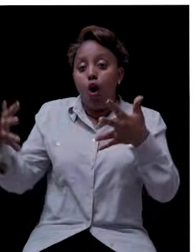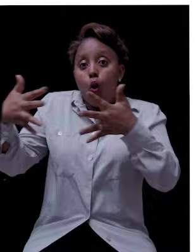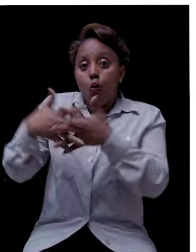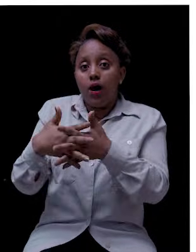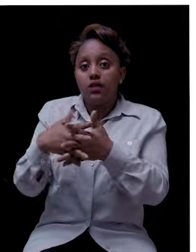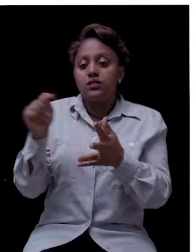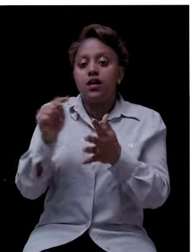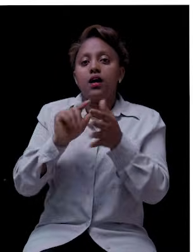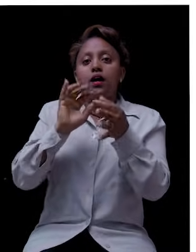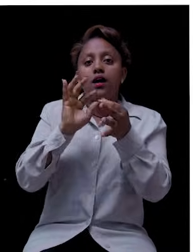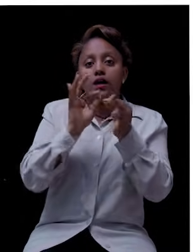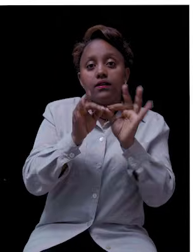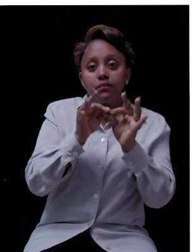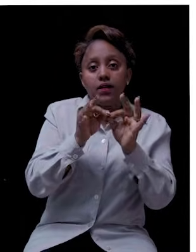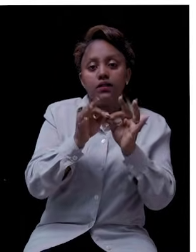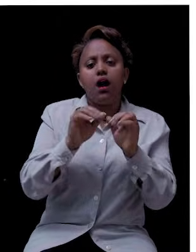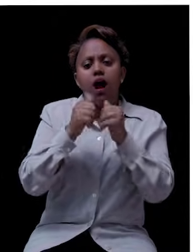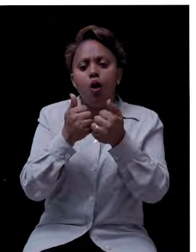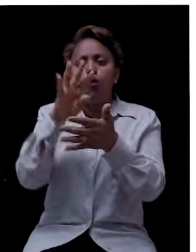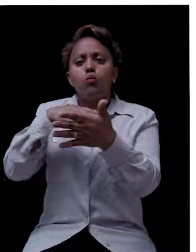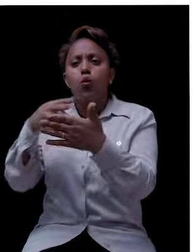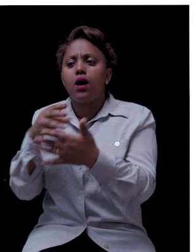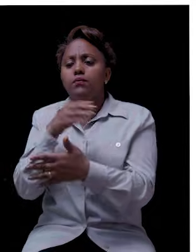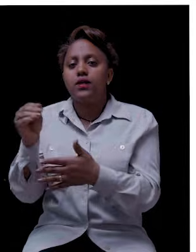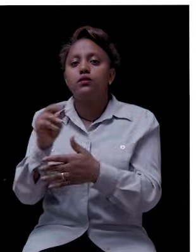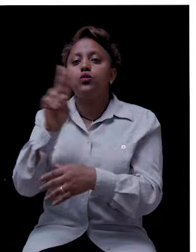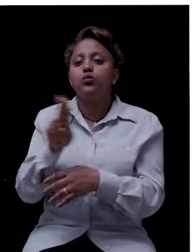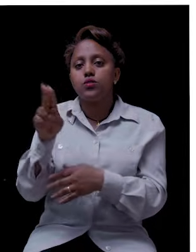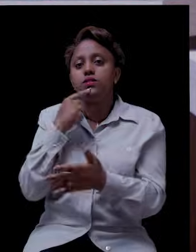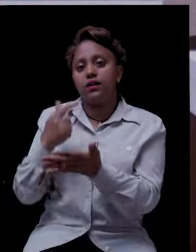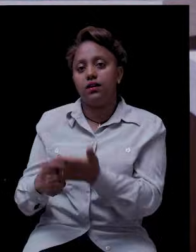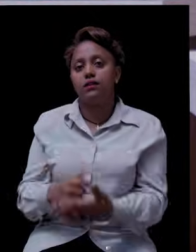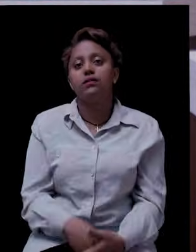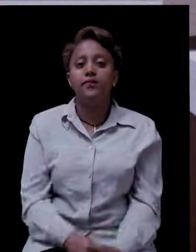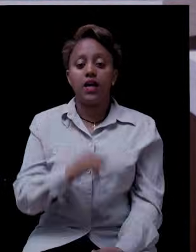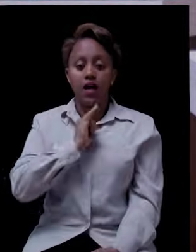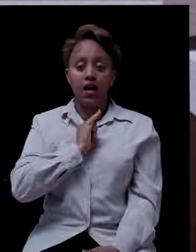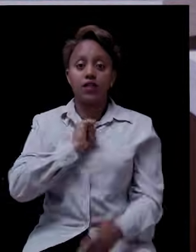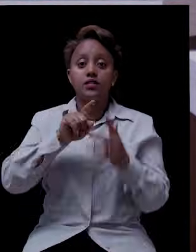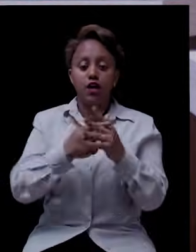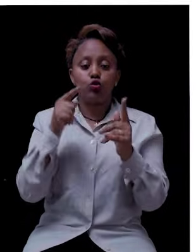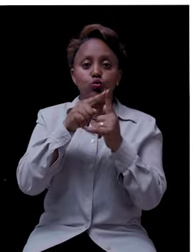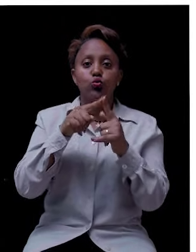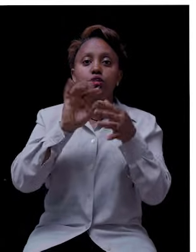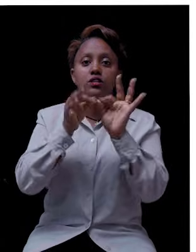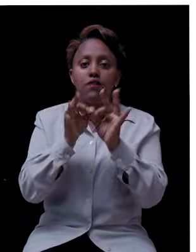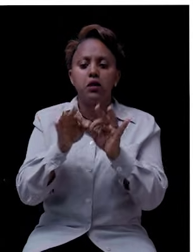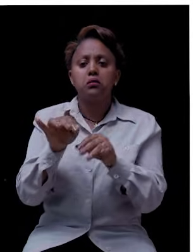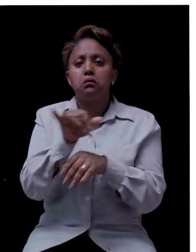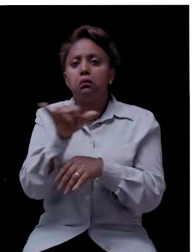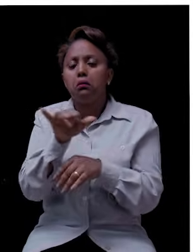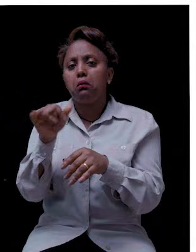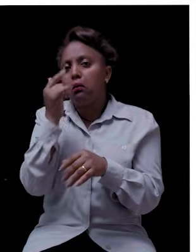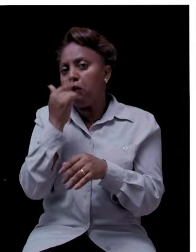interpreter how the programmer intends to use the data. When I start to define the common data types, this may